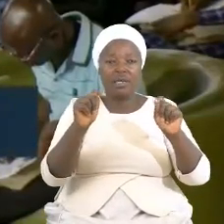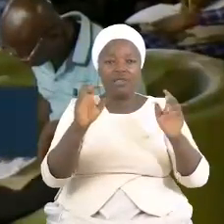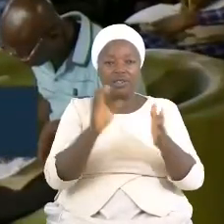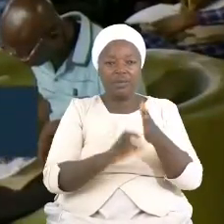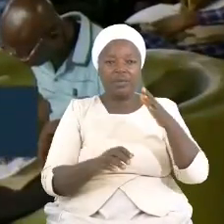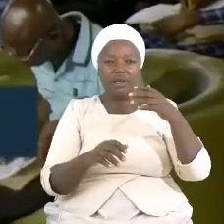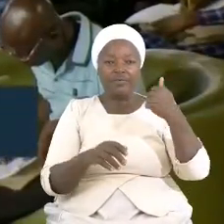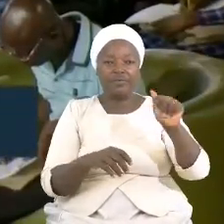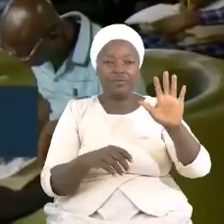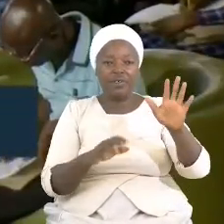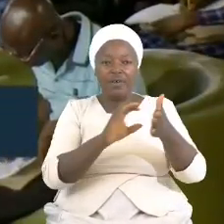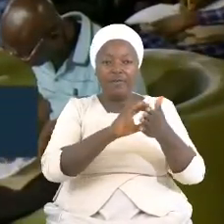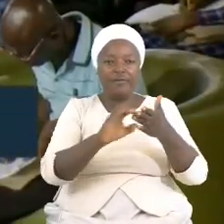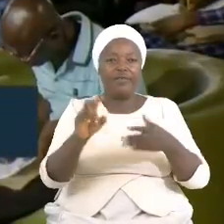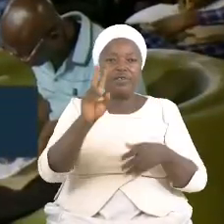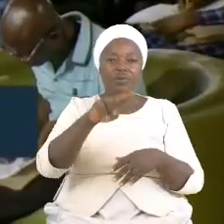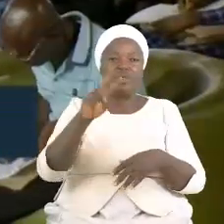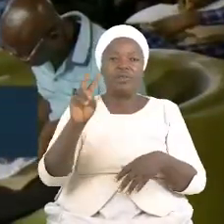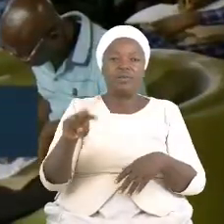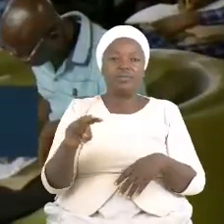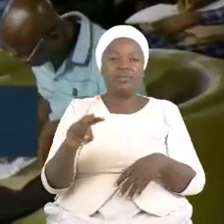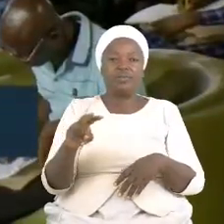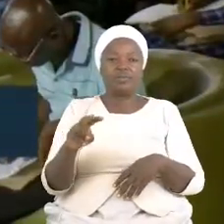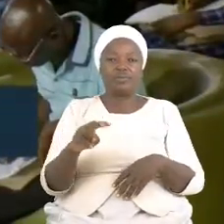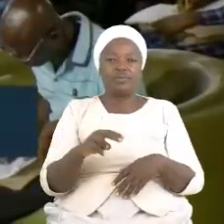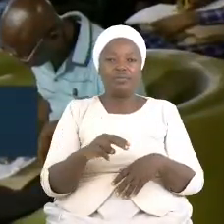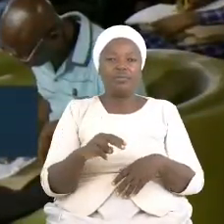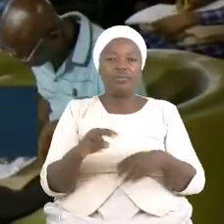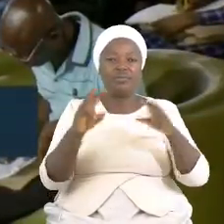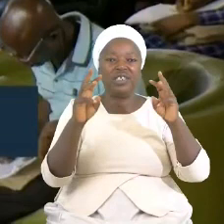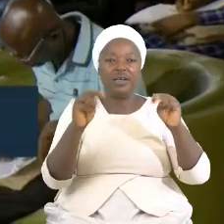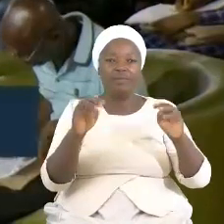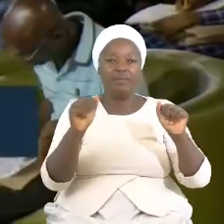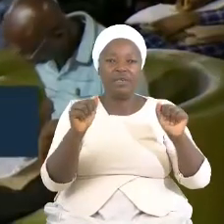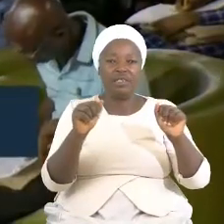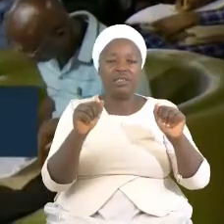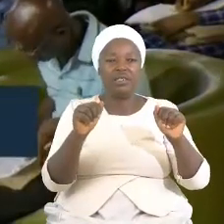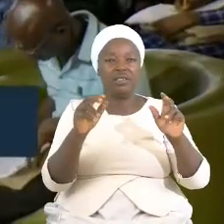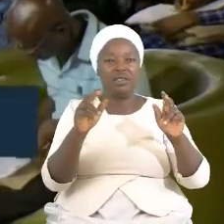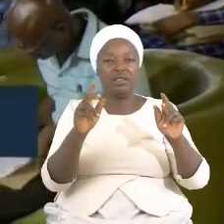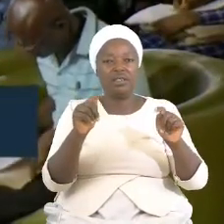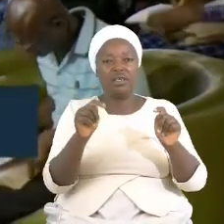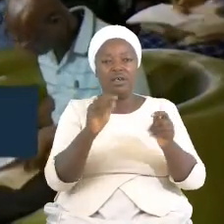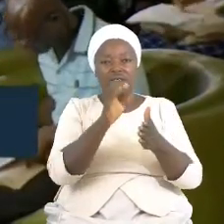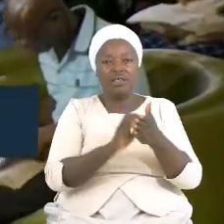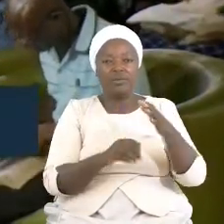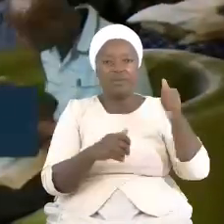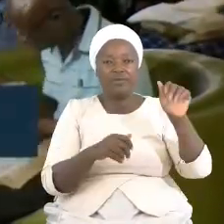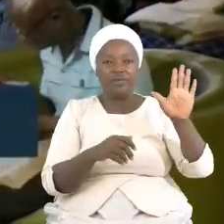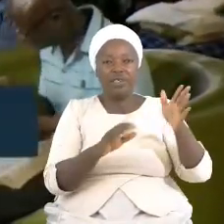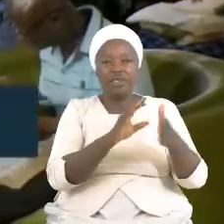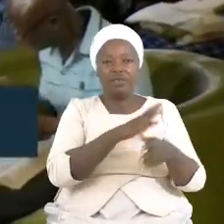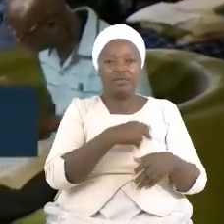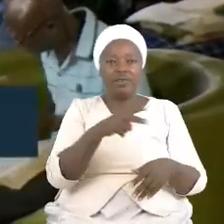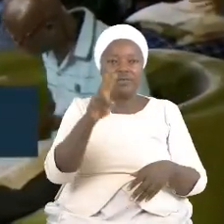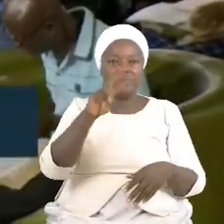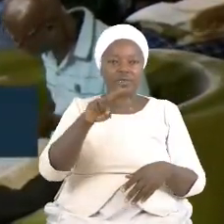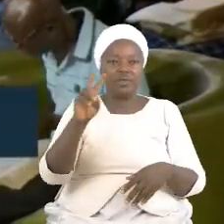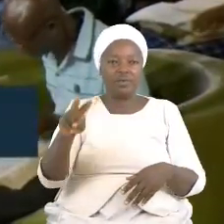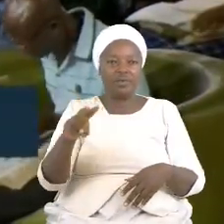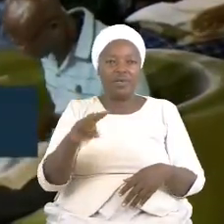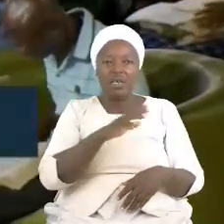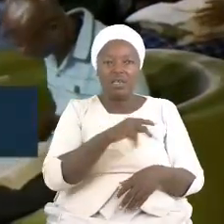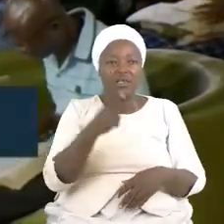22. Matthew chapter 15, we're looking at verse 22. And behold, a woman of Canaan